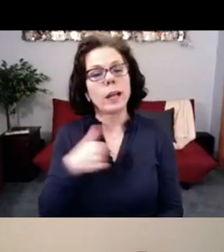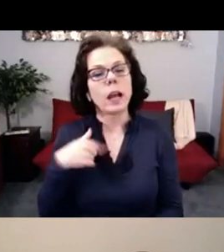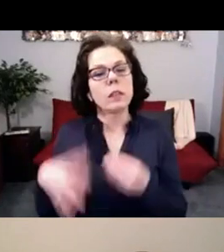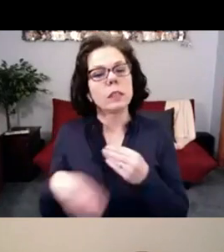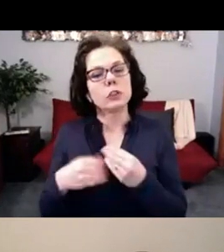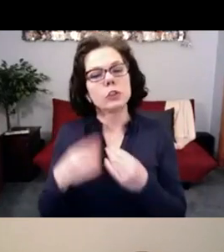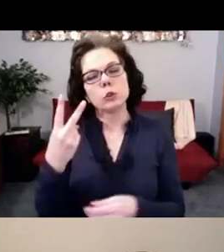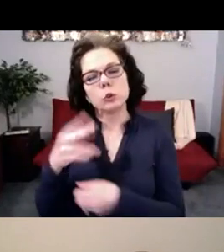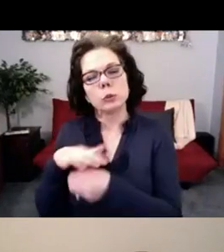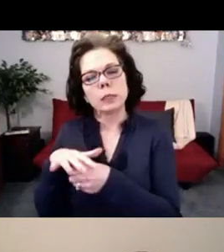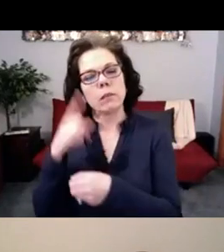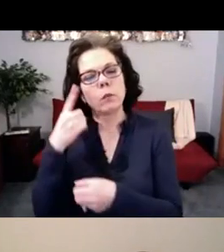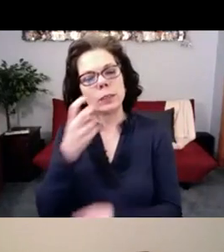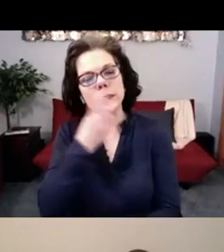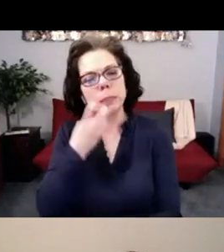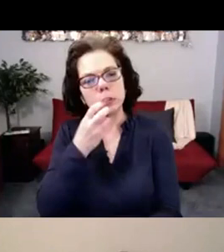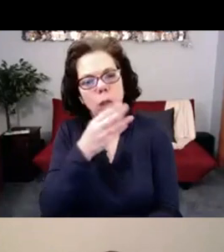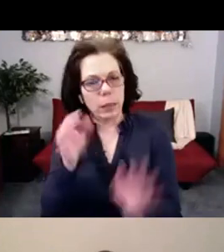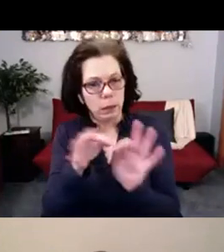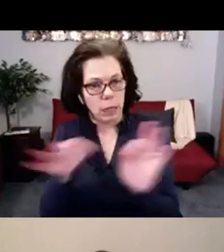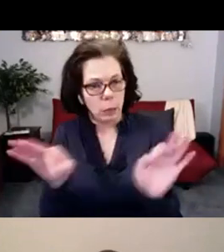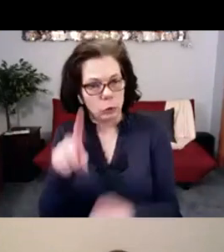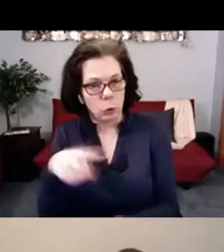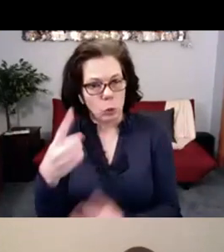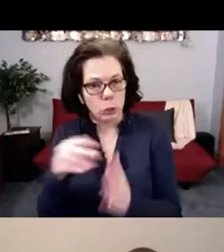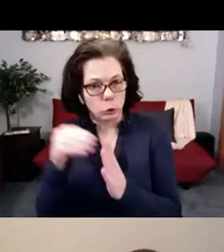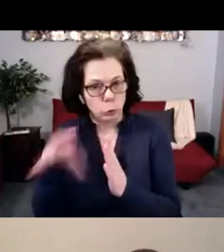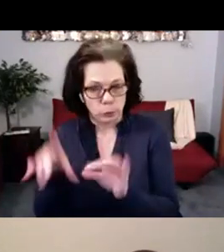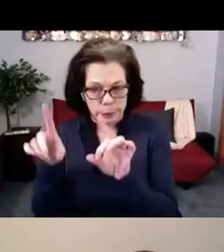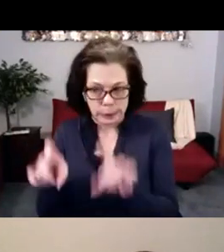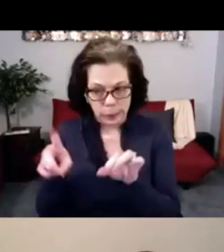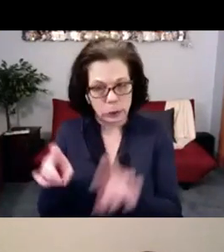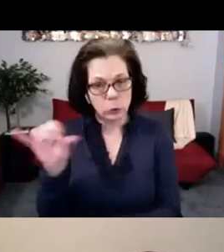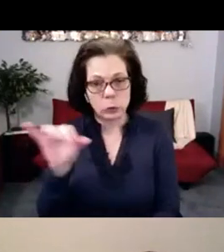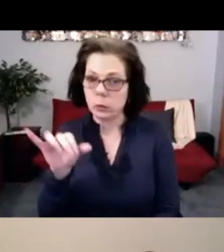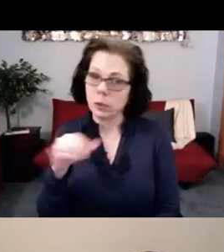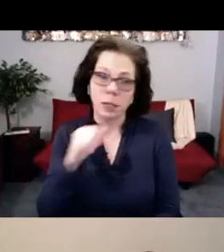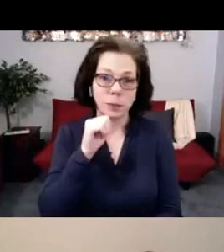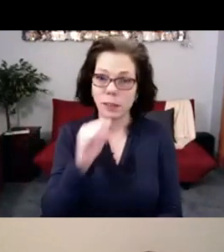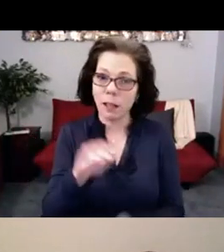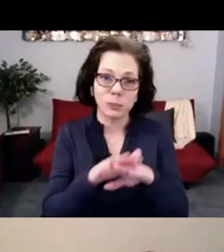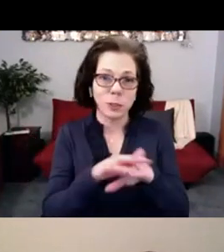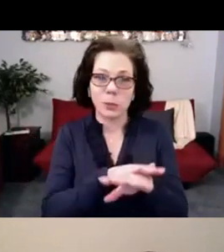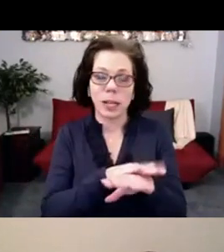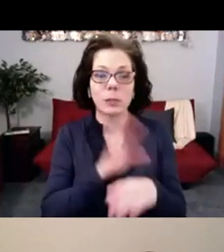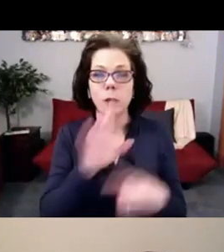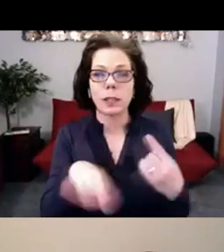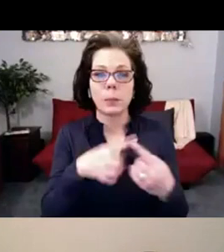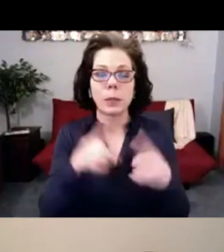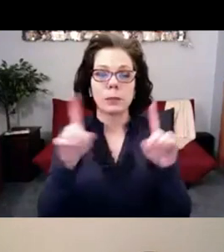for speech and language only students to be tested as well. So it will not slow us down in regards to testing at this